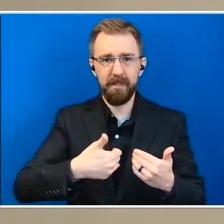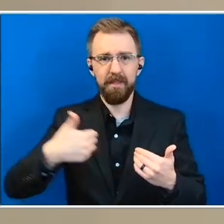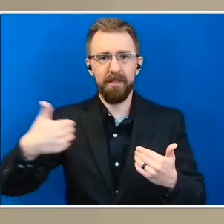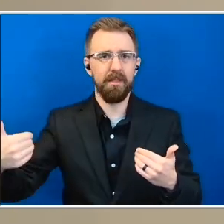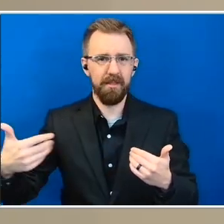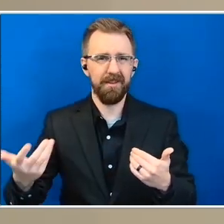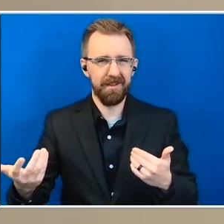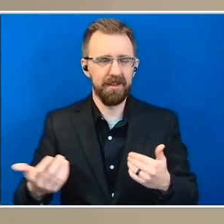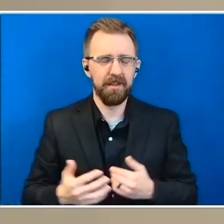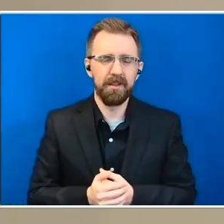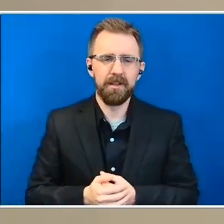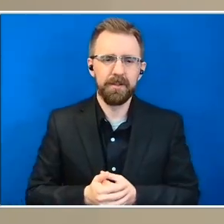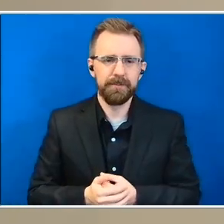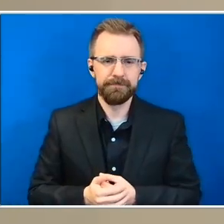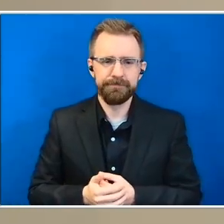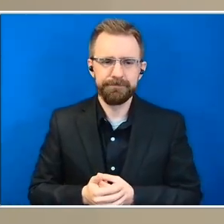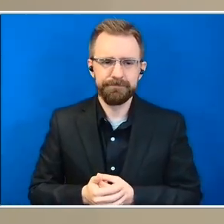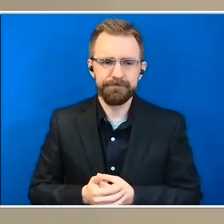a